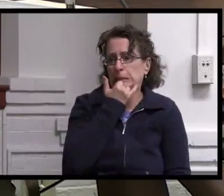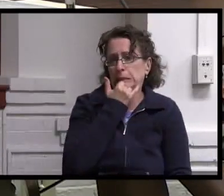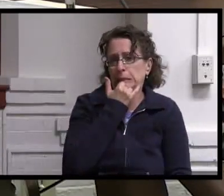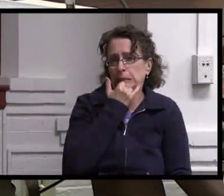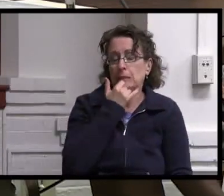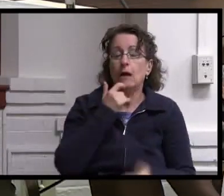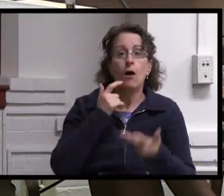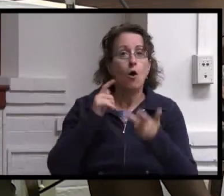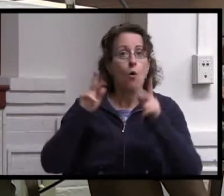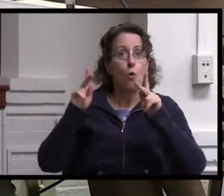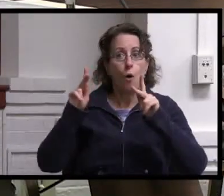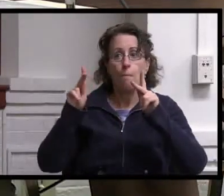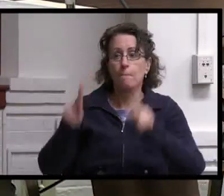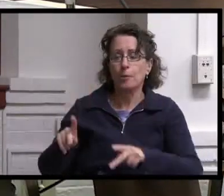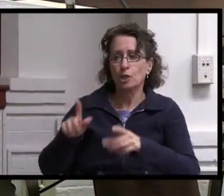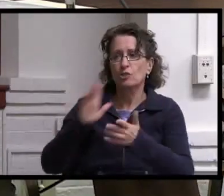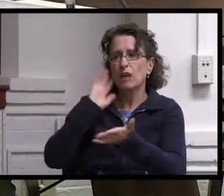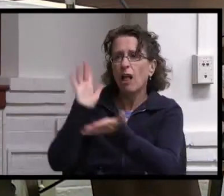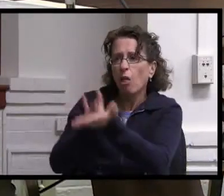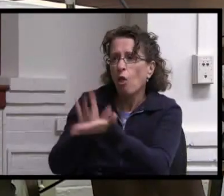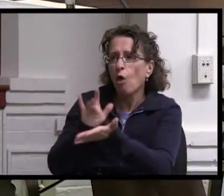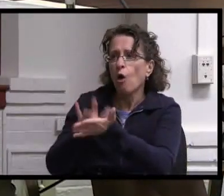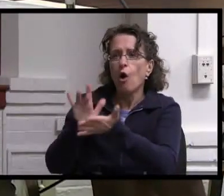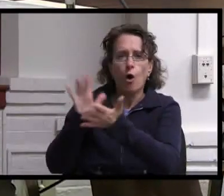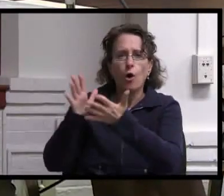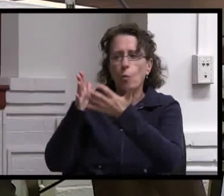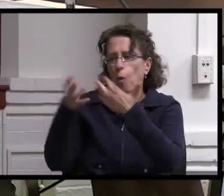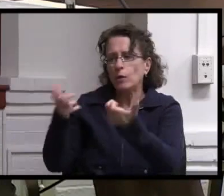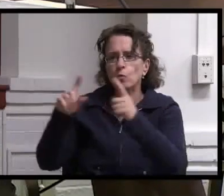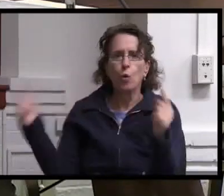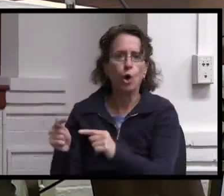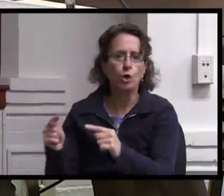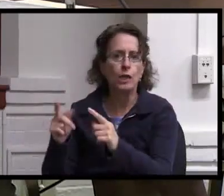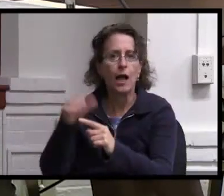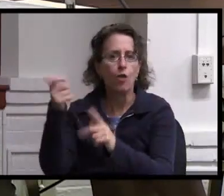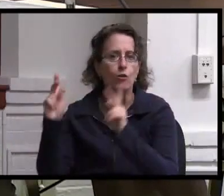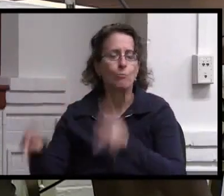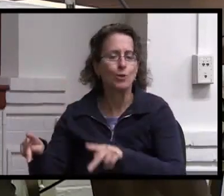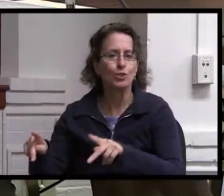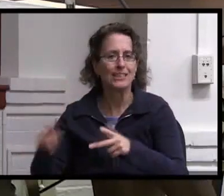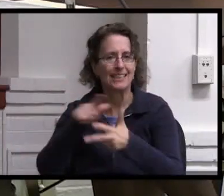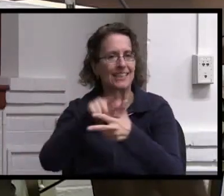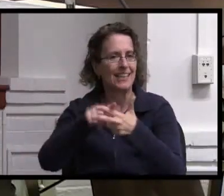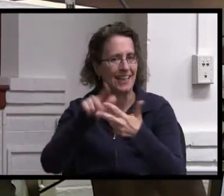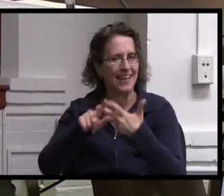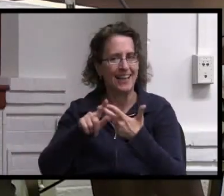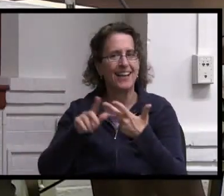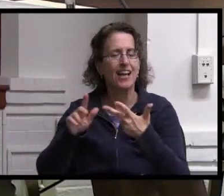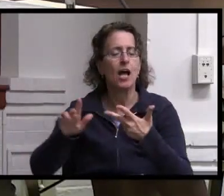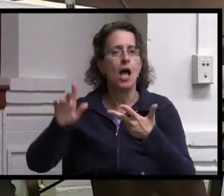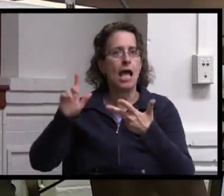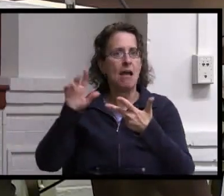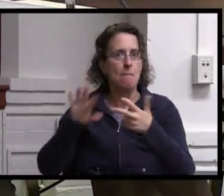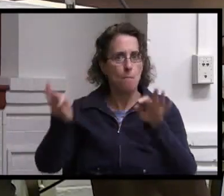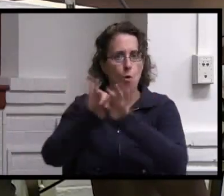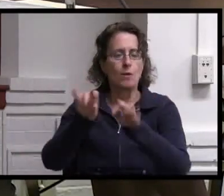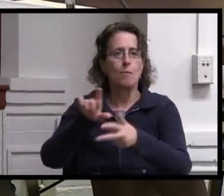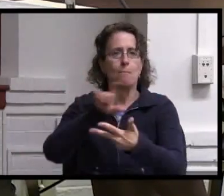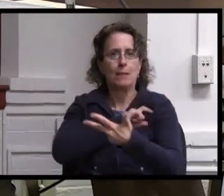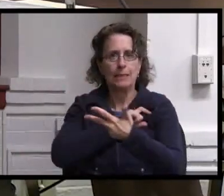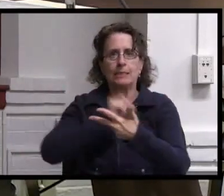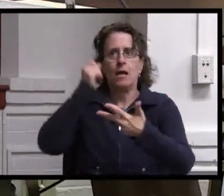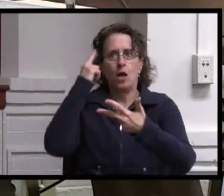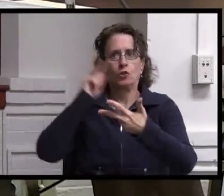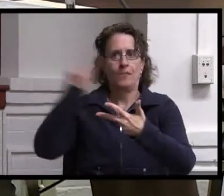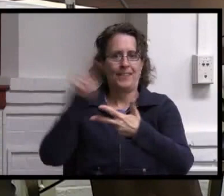how we deal accordingly with members of the community, with those three checkpoints in mind. So